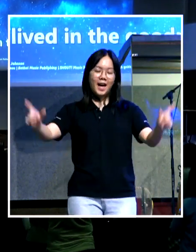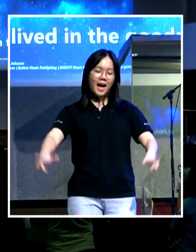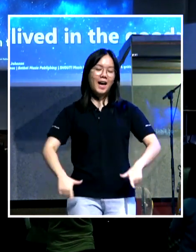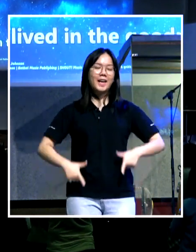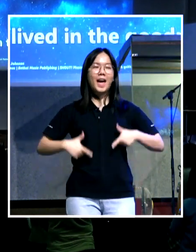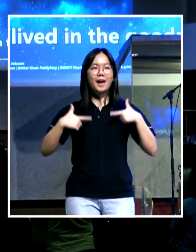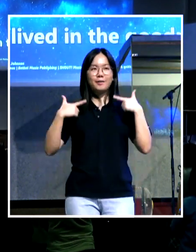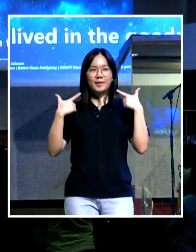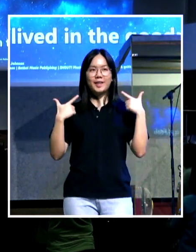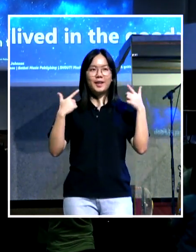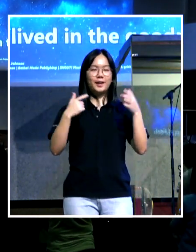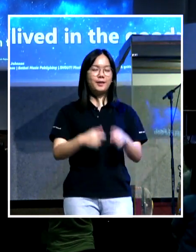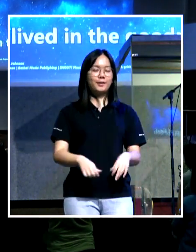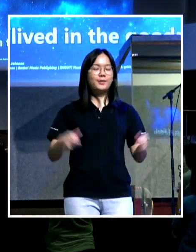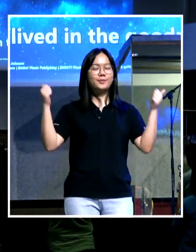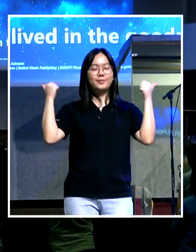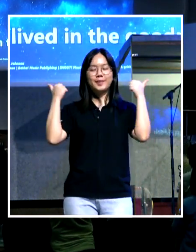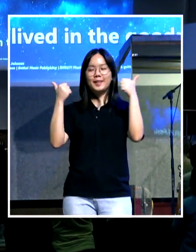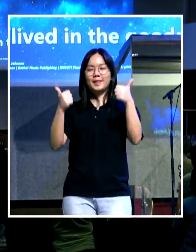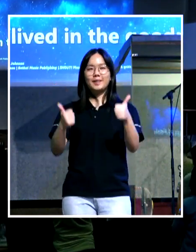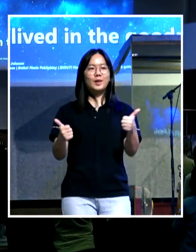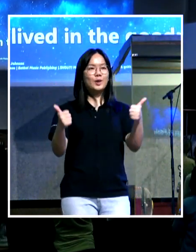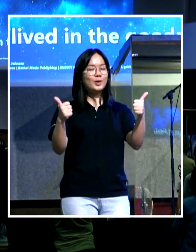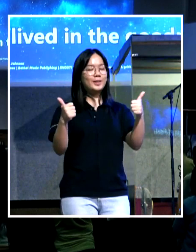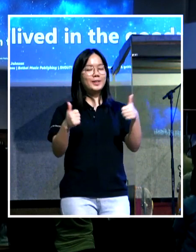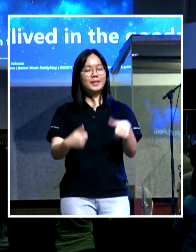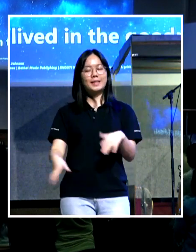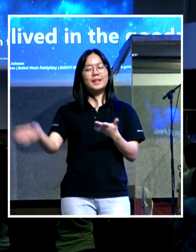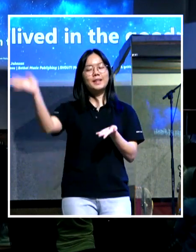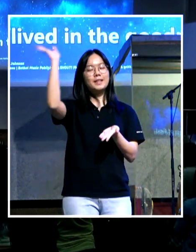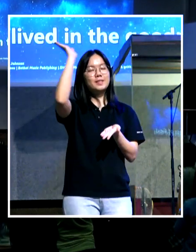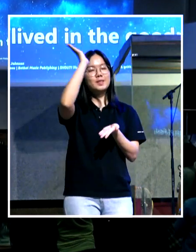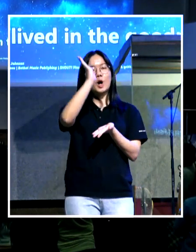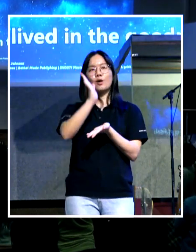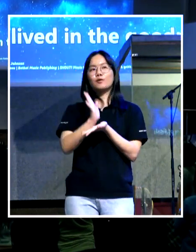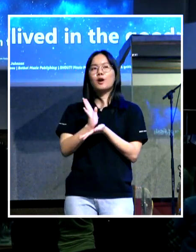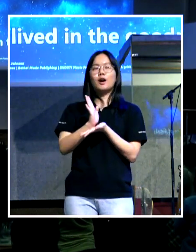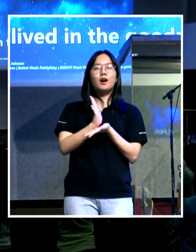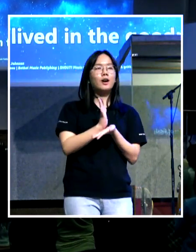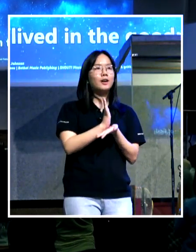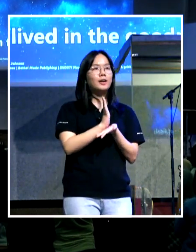I have lived in the goodness of